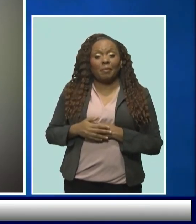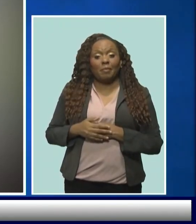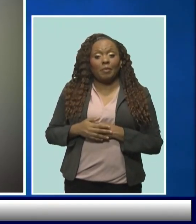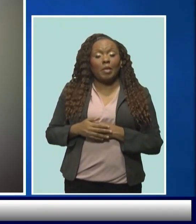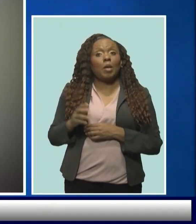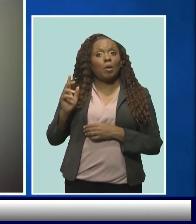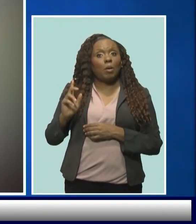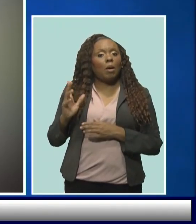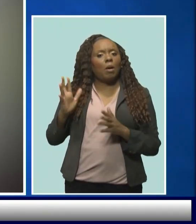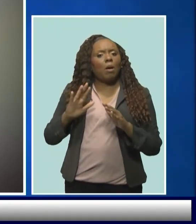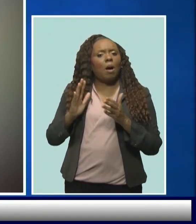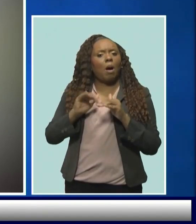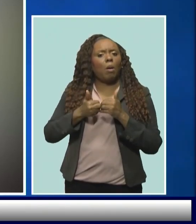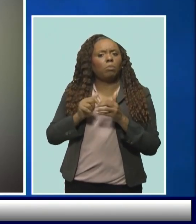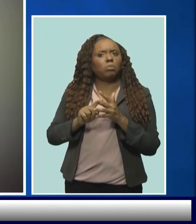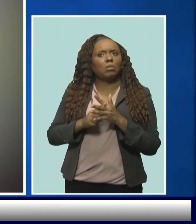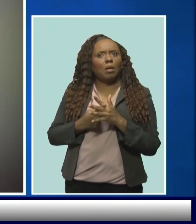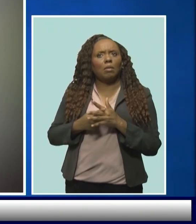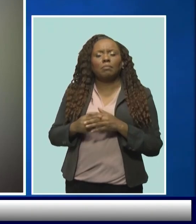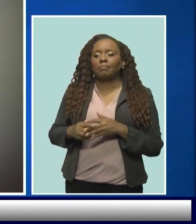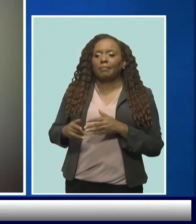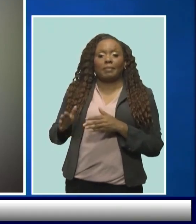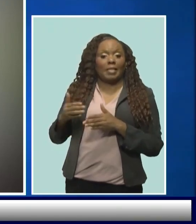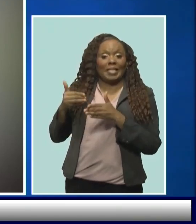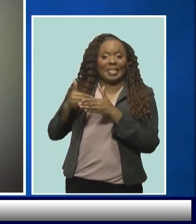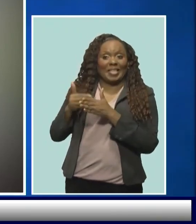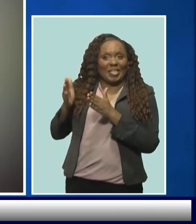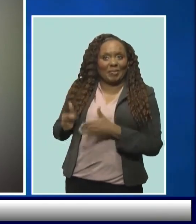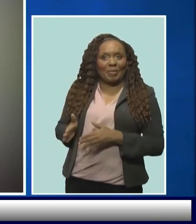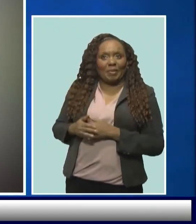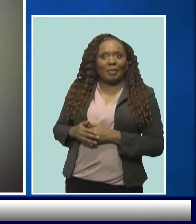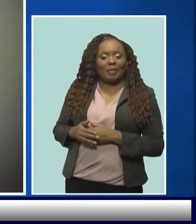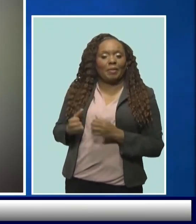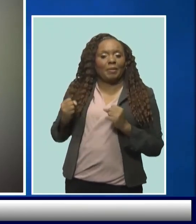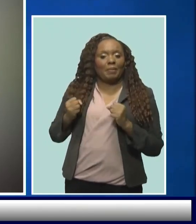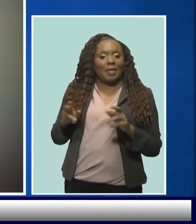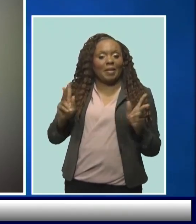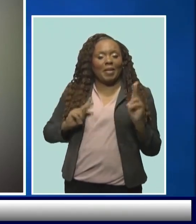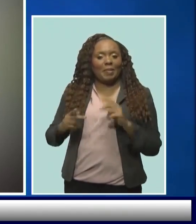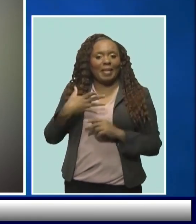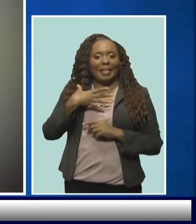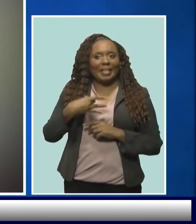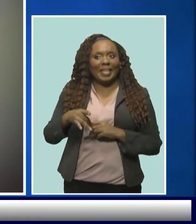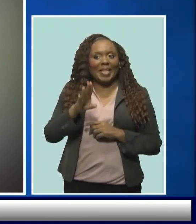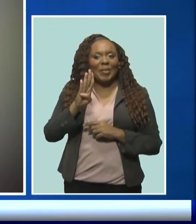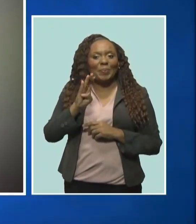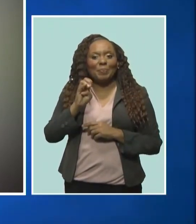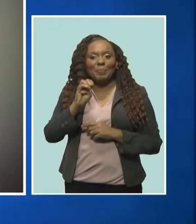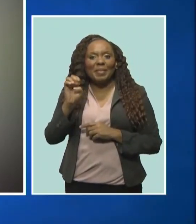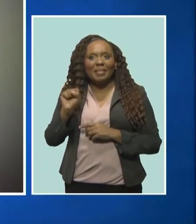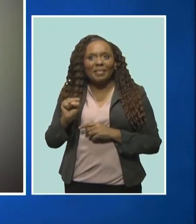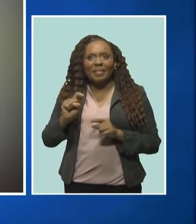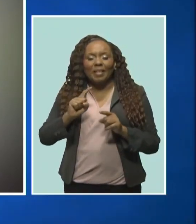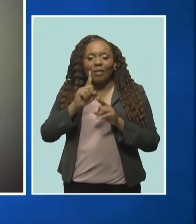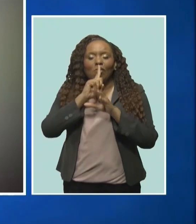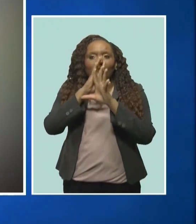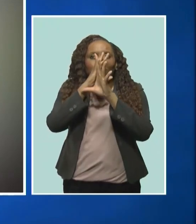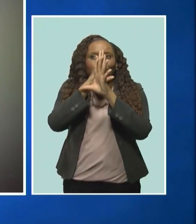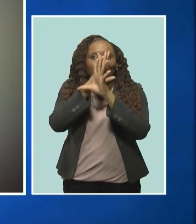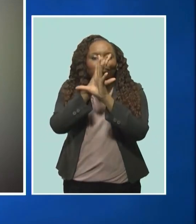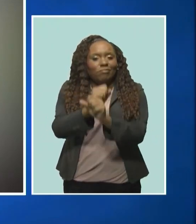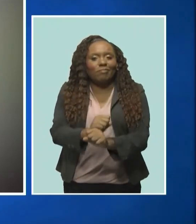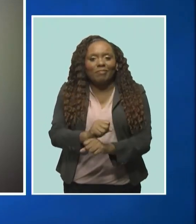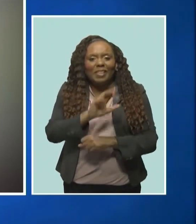former neighbor who owned hives. He says many people like bees and are fascinated by them, but never get the opportunity to